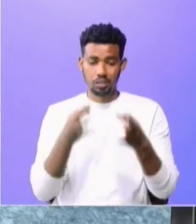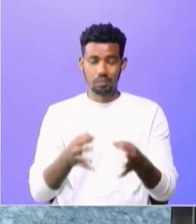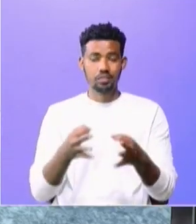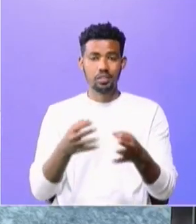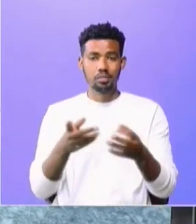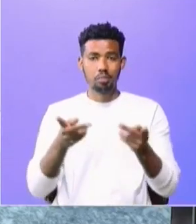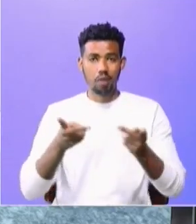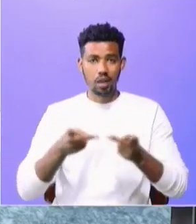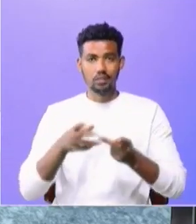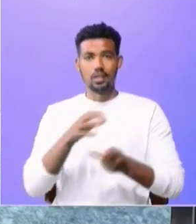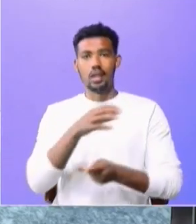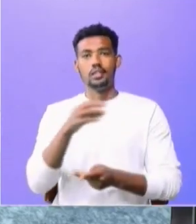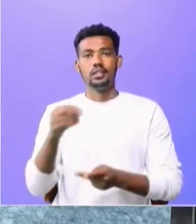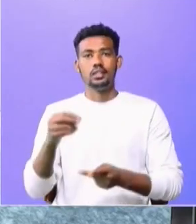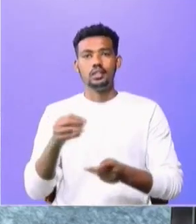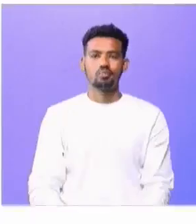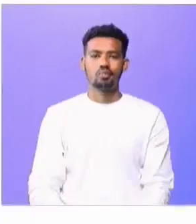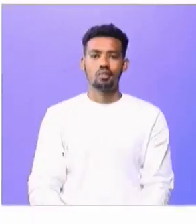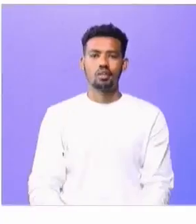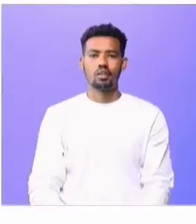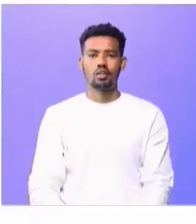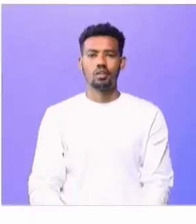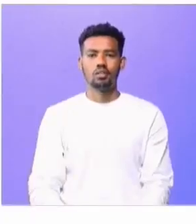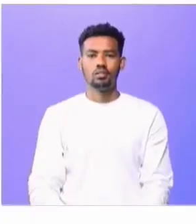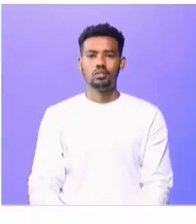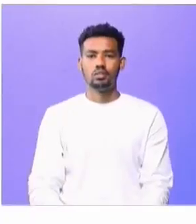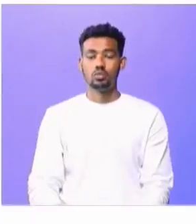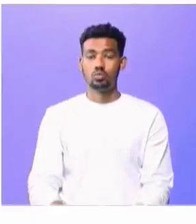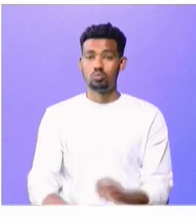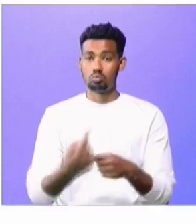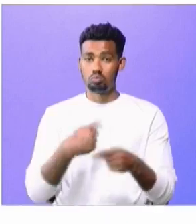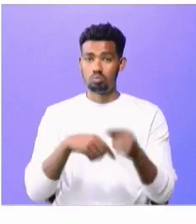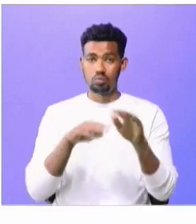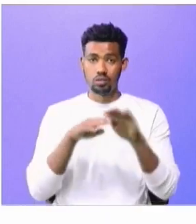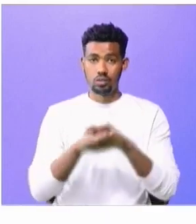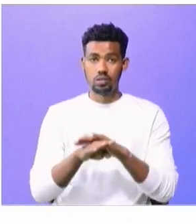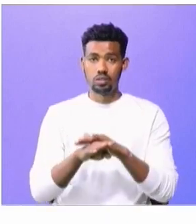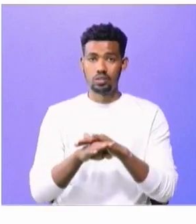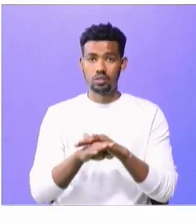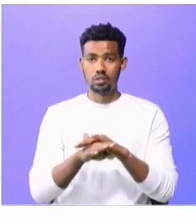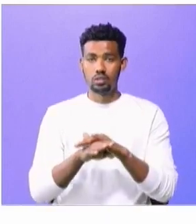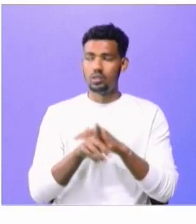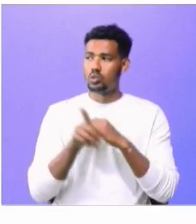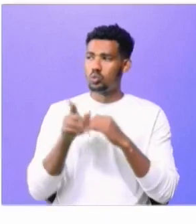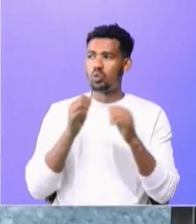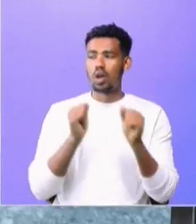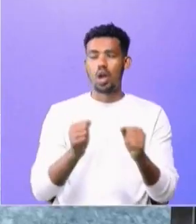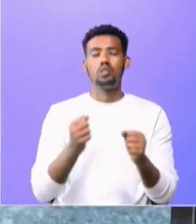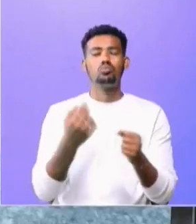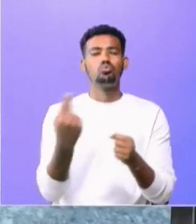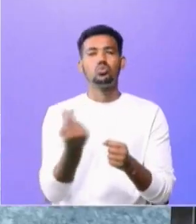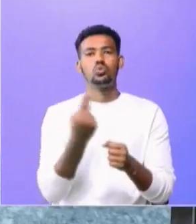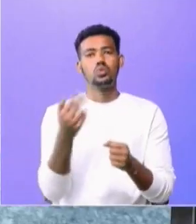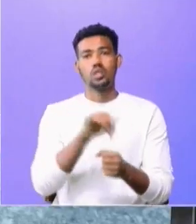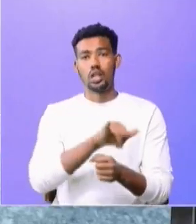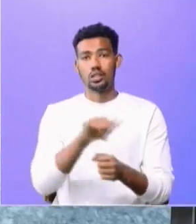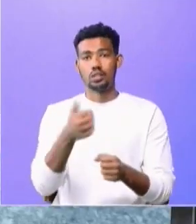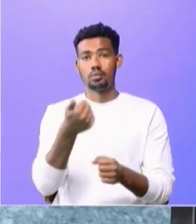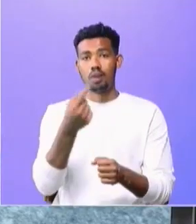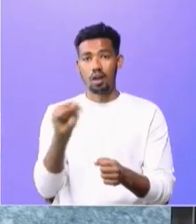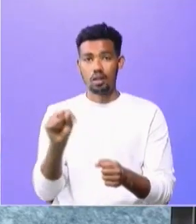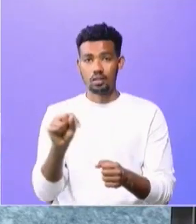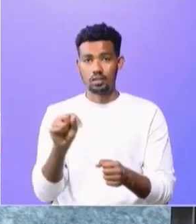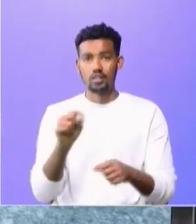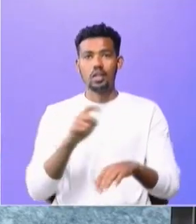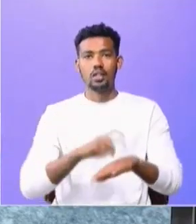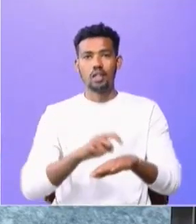and time. When we come to in, you can use this as same as at,